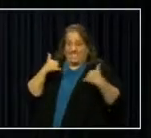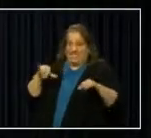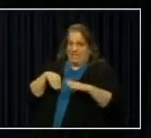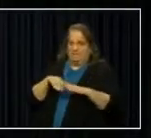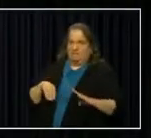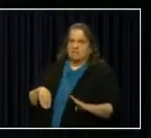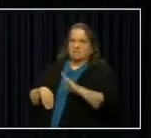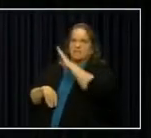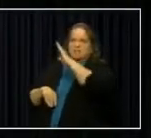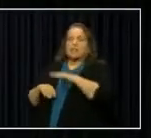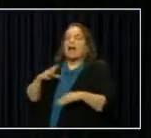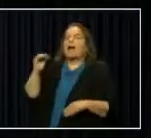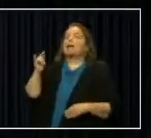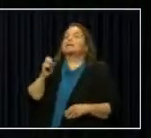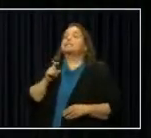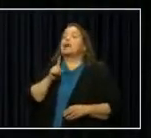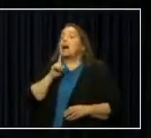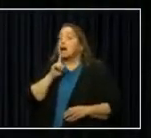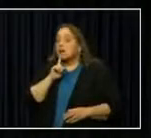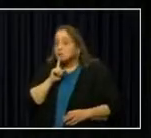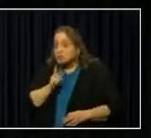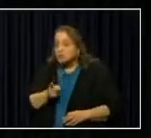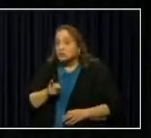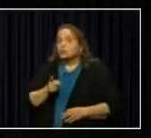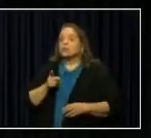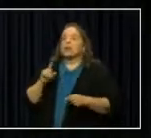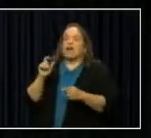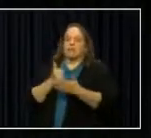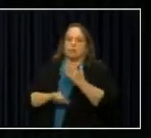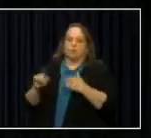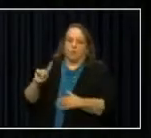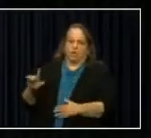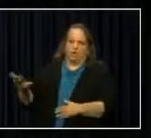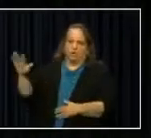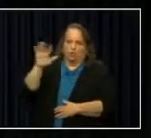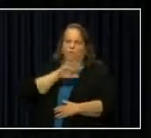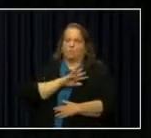escalation, and that is absolutely everywhere.